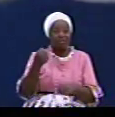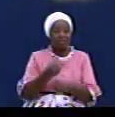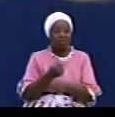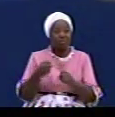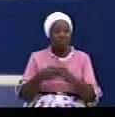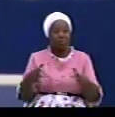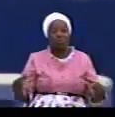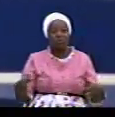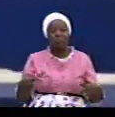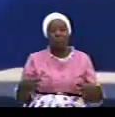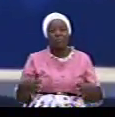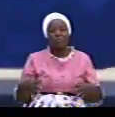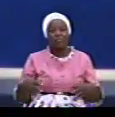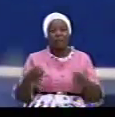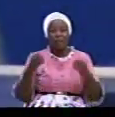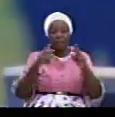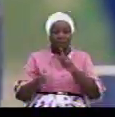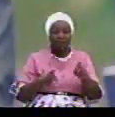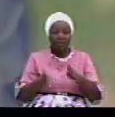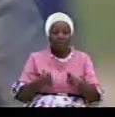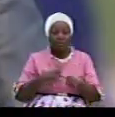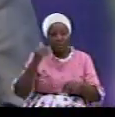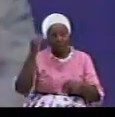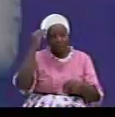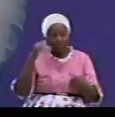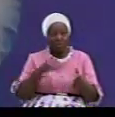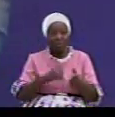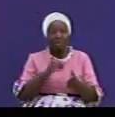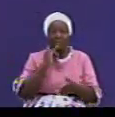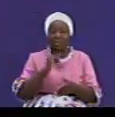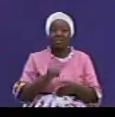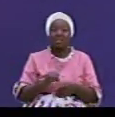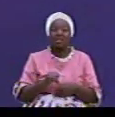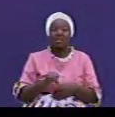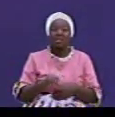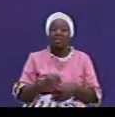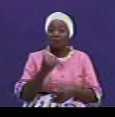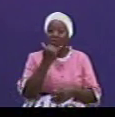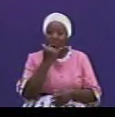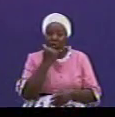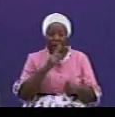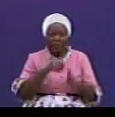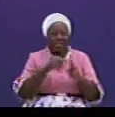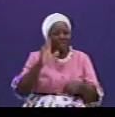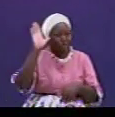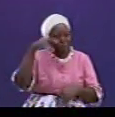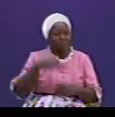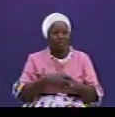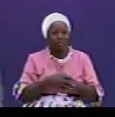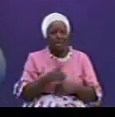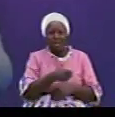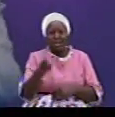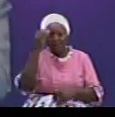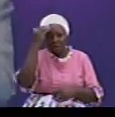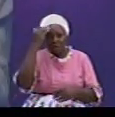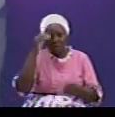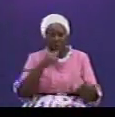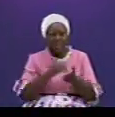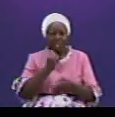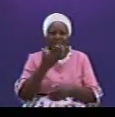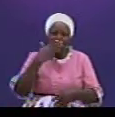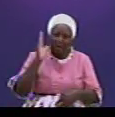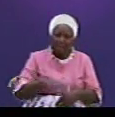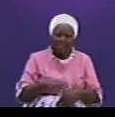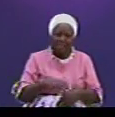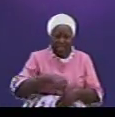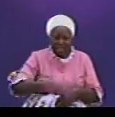it's evil, they are adamant. They know it's wrong, they are adamant. They know smoking